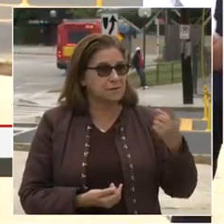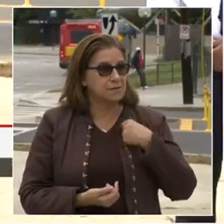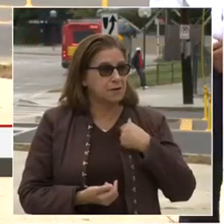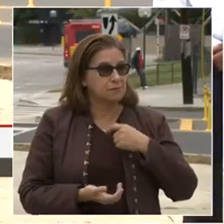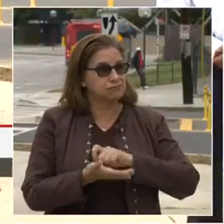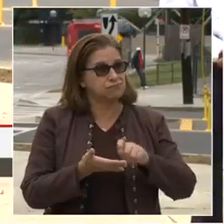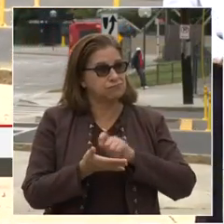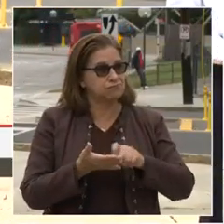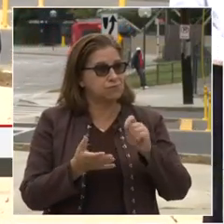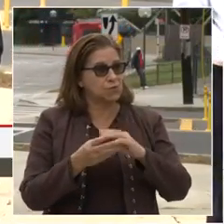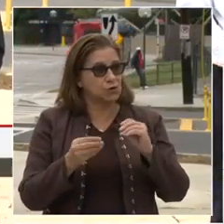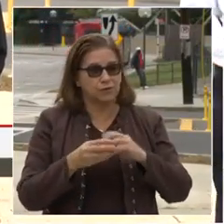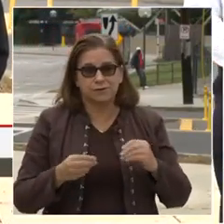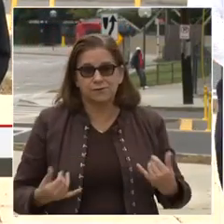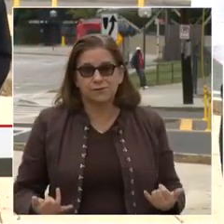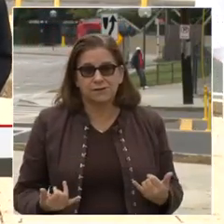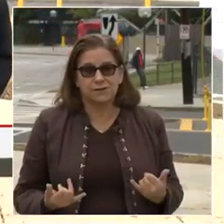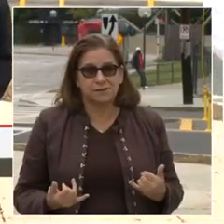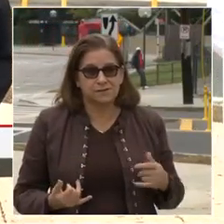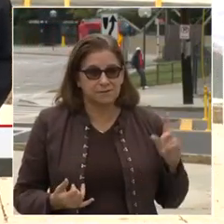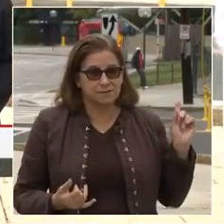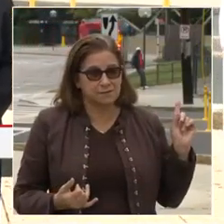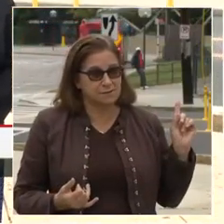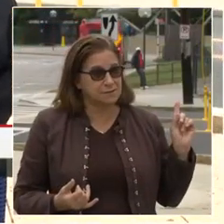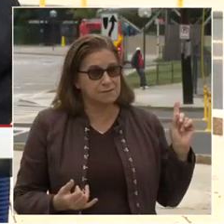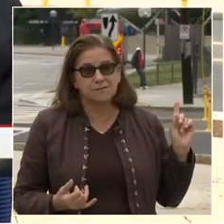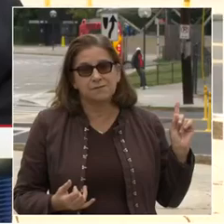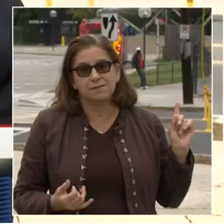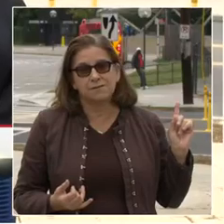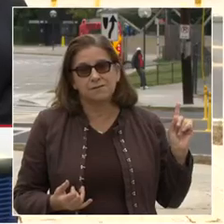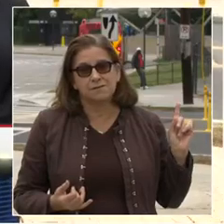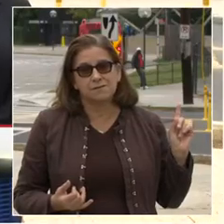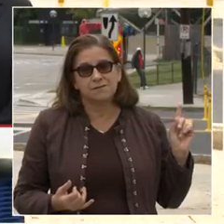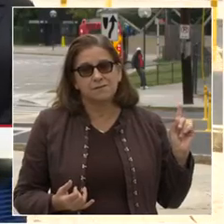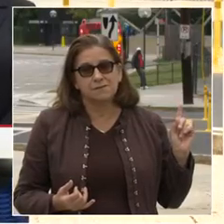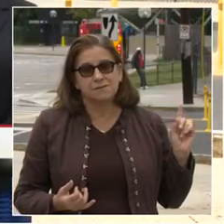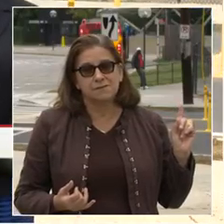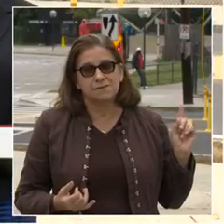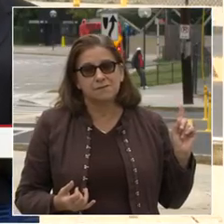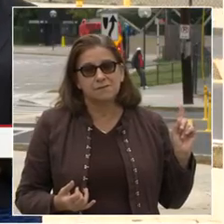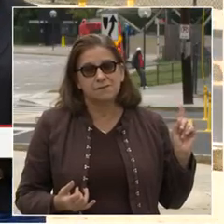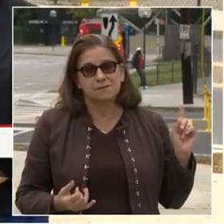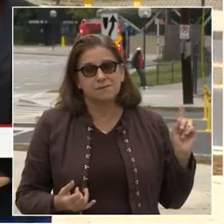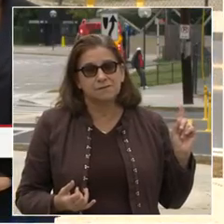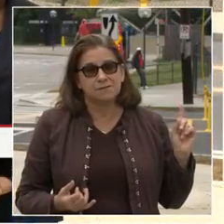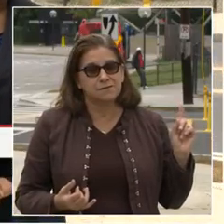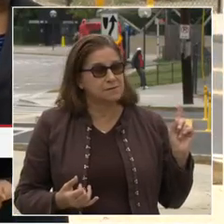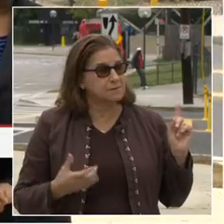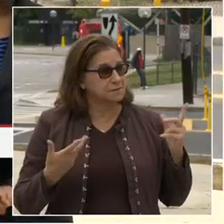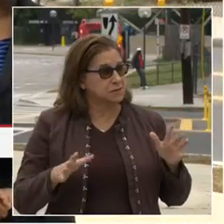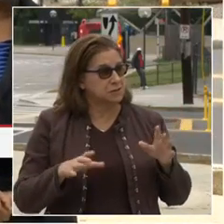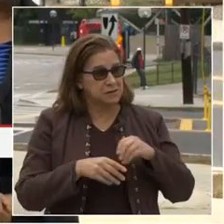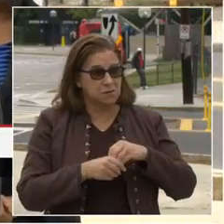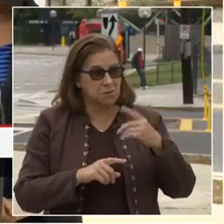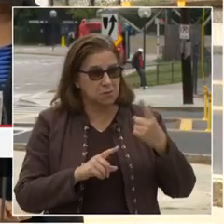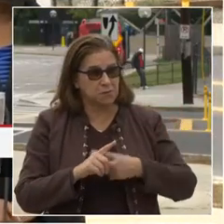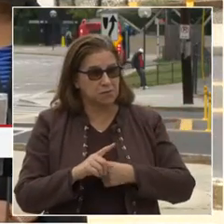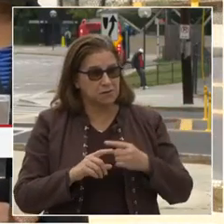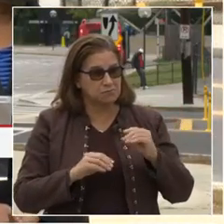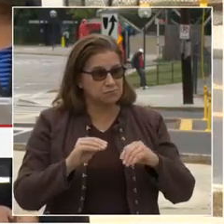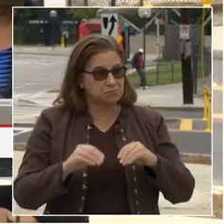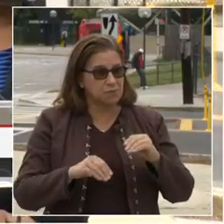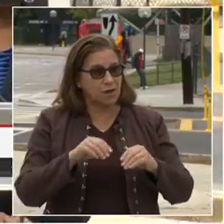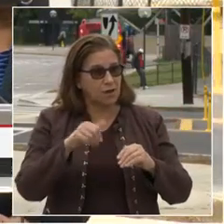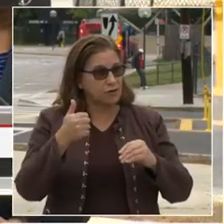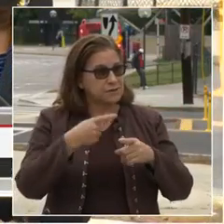complained, they did that. But before that, it was just there for, they said, a month. So if you're going to be doing these others, is that going to be a consideration? No, again,